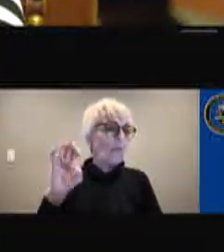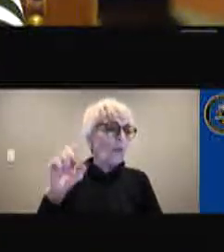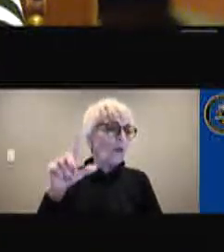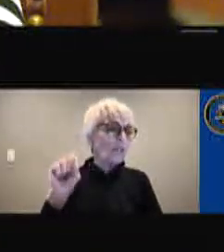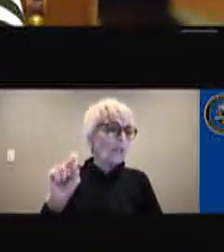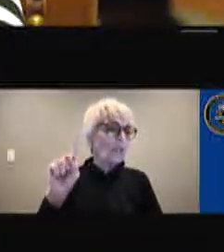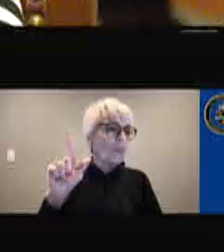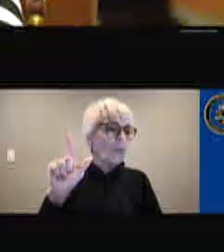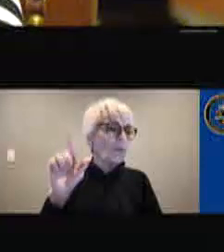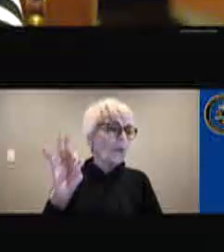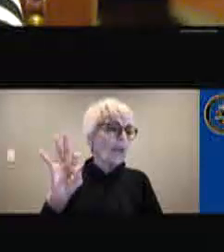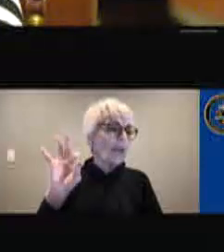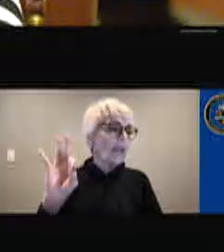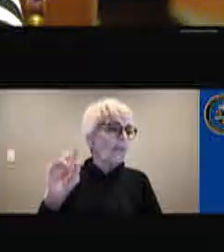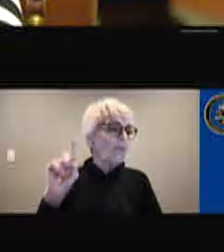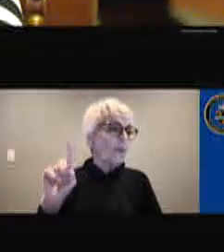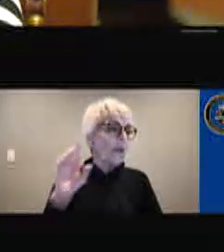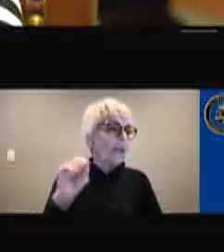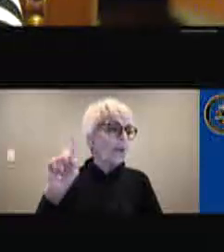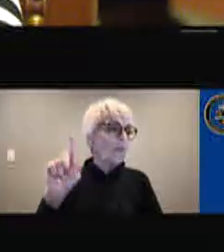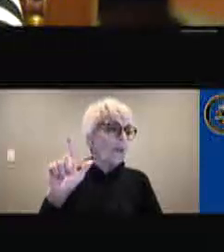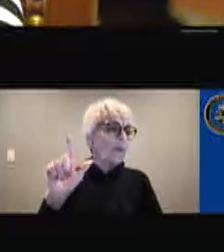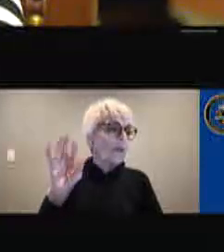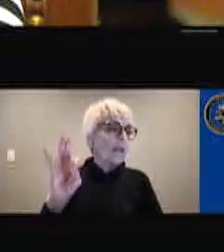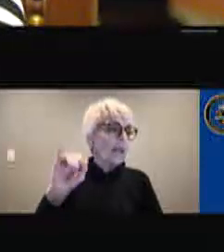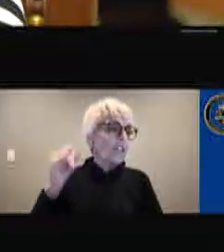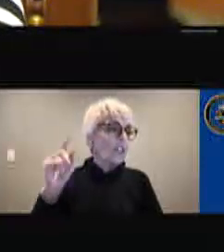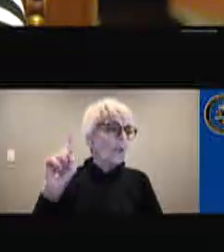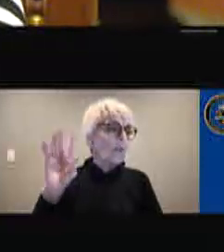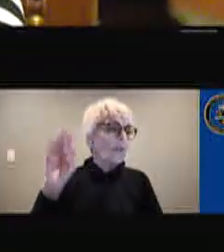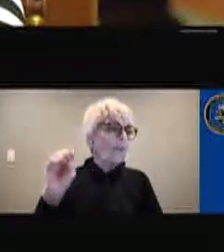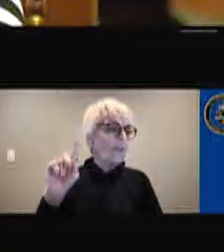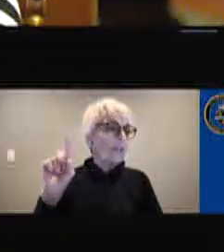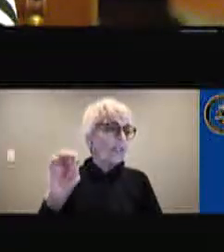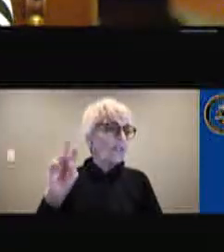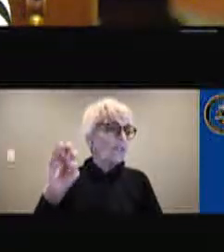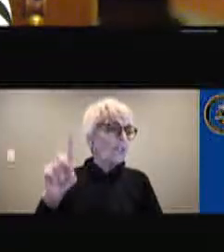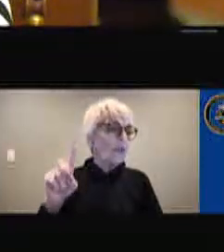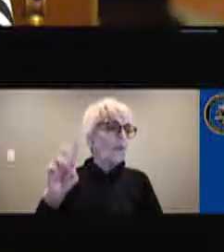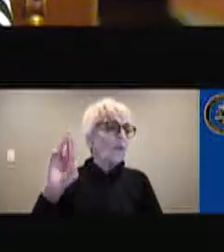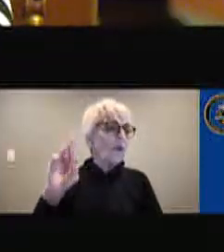RP, Residential Planned Unit Developments, 14th Ward, Council District 5.